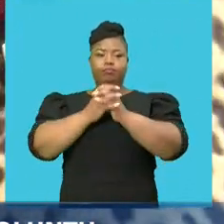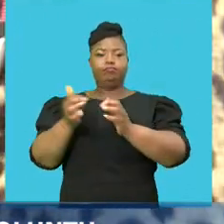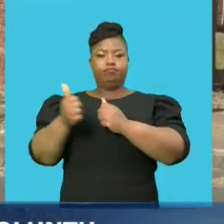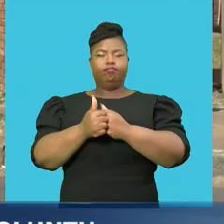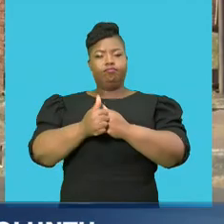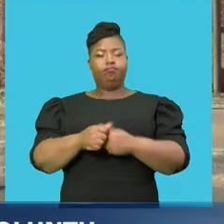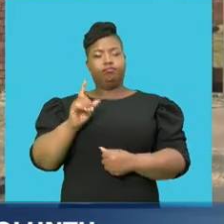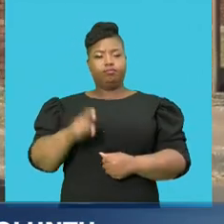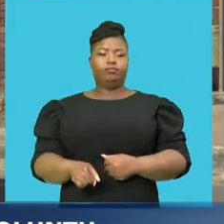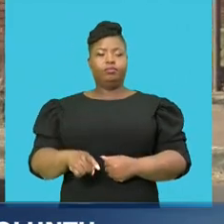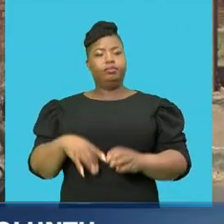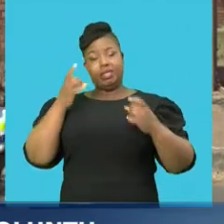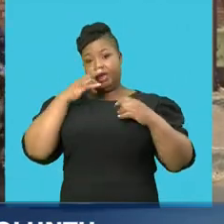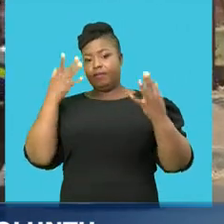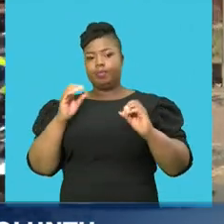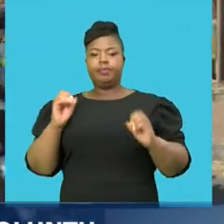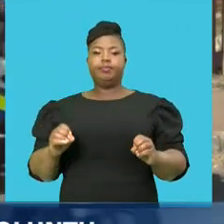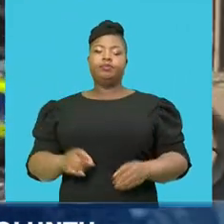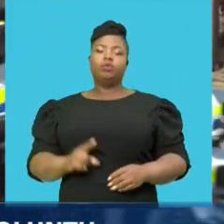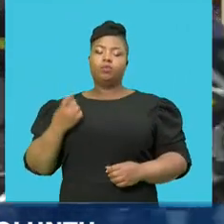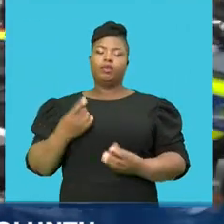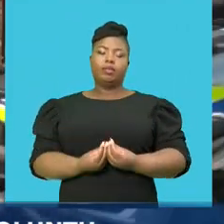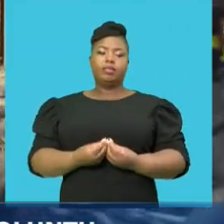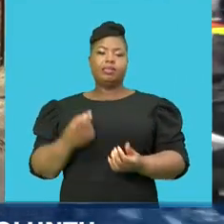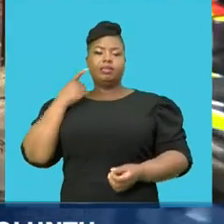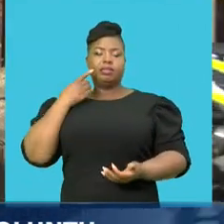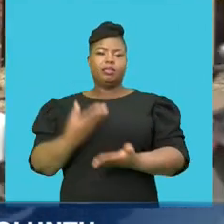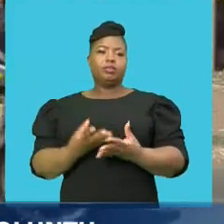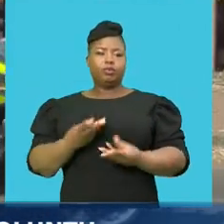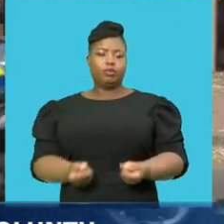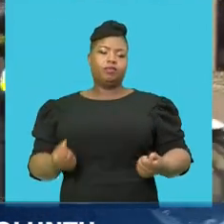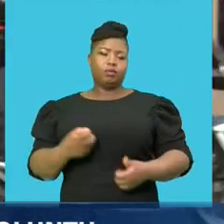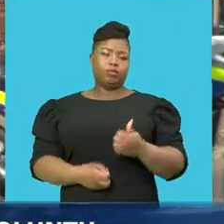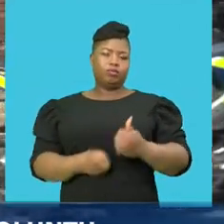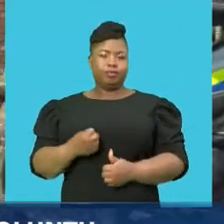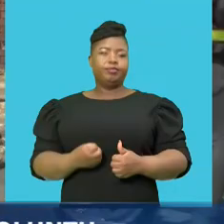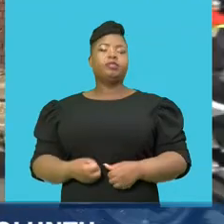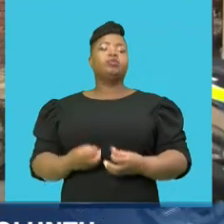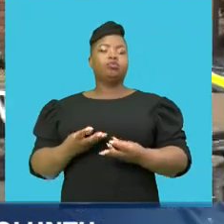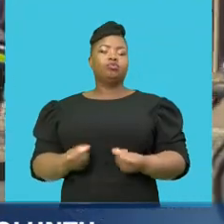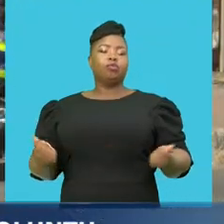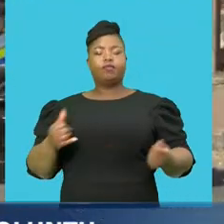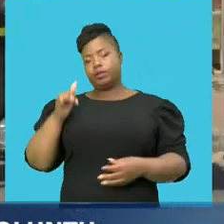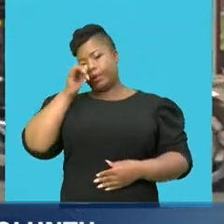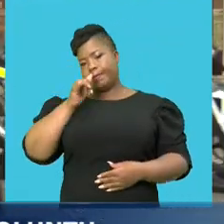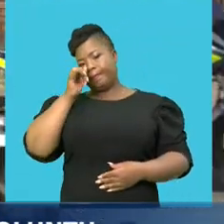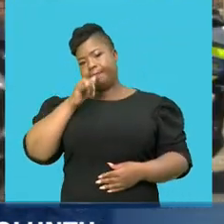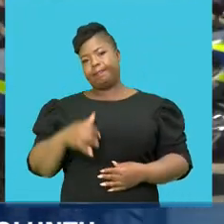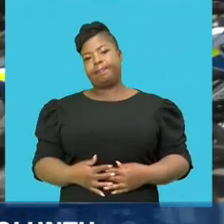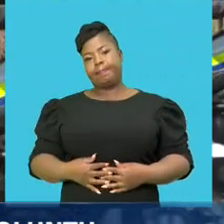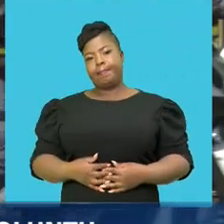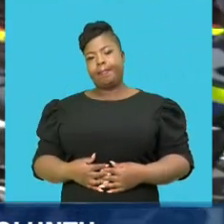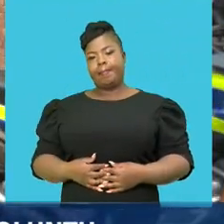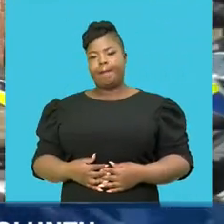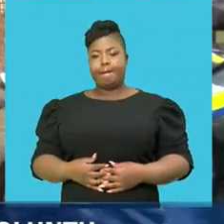nomoya wokungancami yenye yezinto eziza kuphembelela ekufezekiseni iphupha lokulwa nolwaphulo-mthetho.